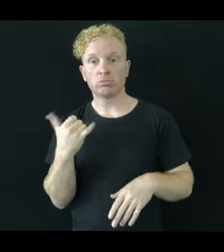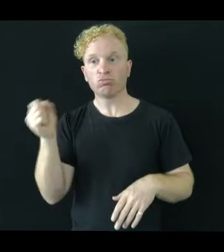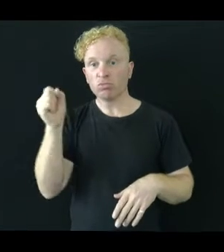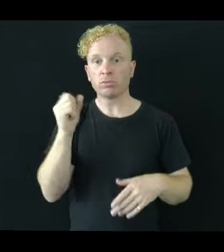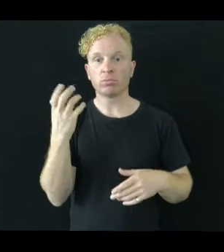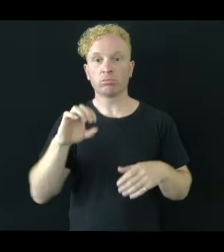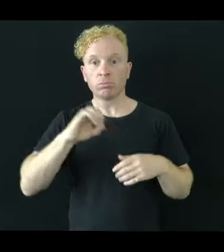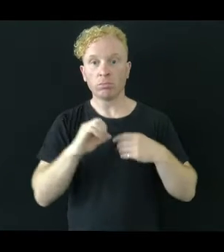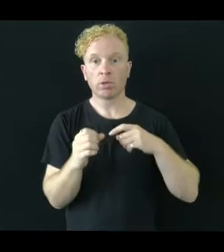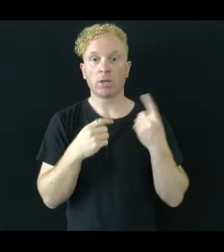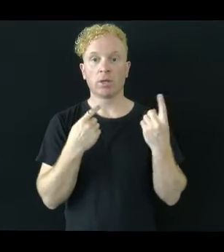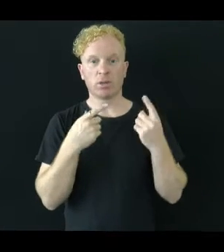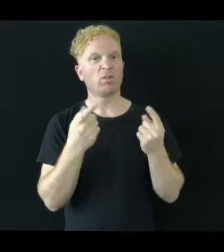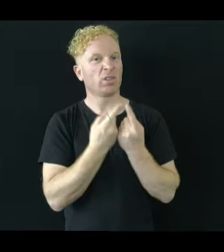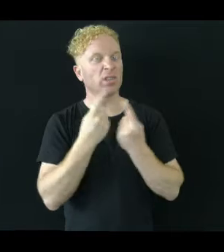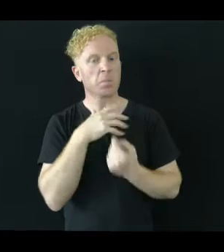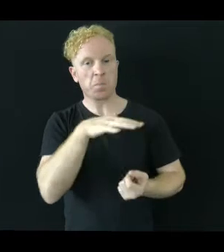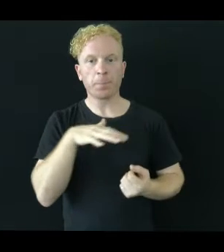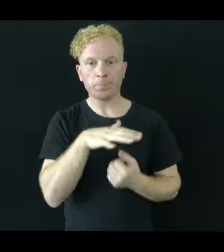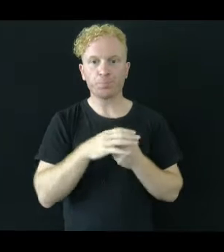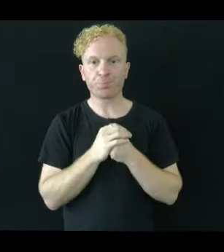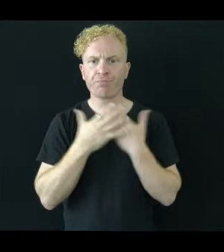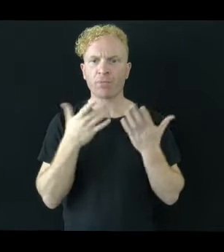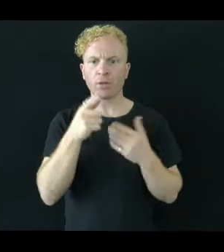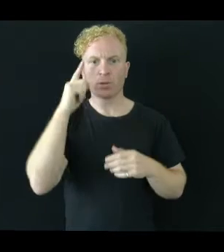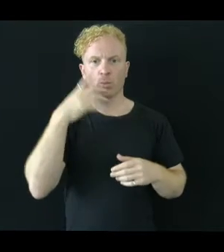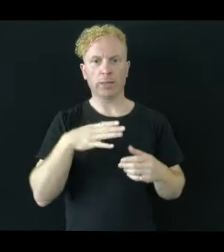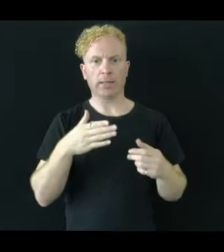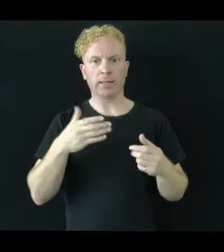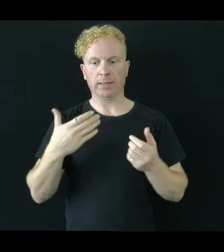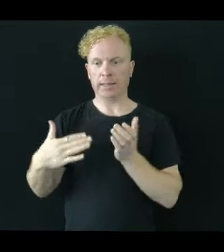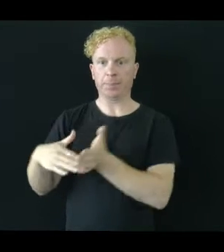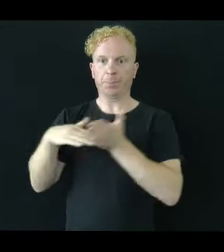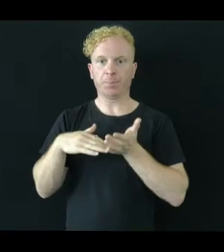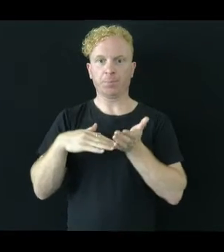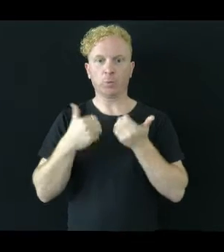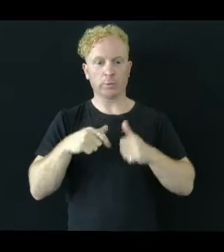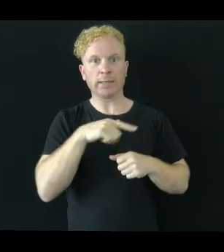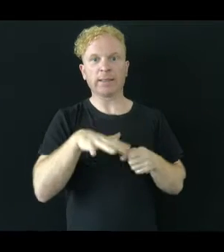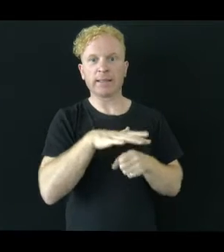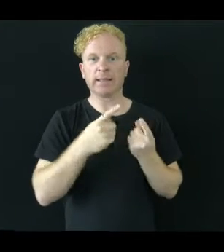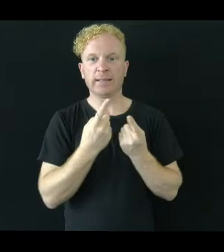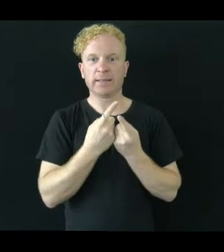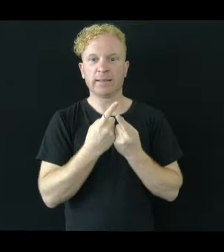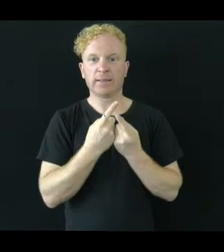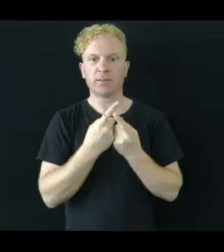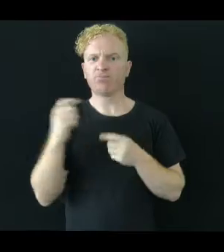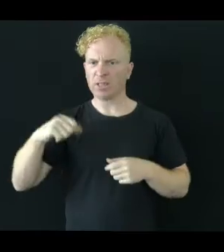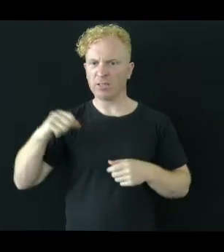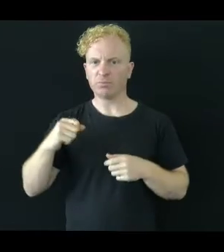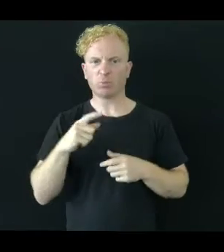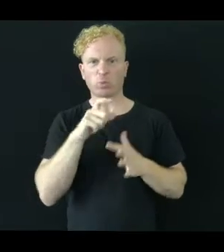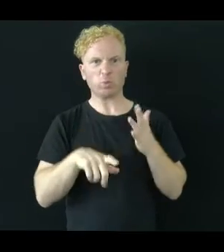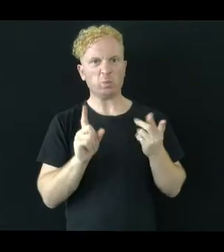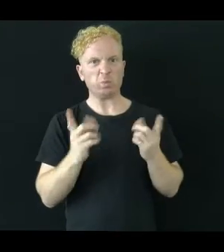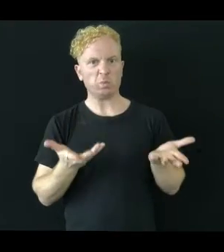sex toys or all that sort of stuff. Yeah. And what if you need assistance to use these things? Yeah. What do you